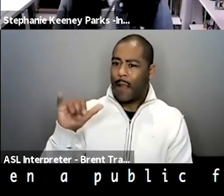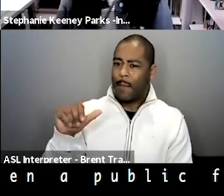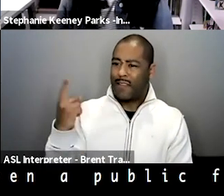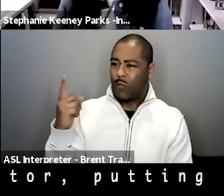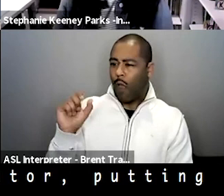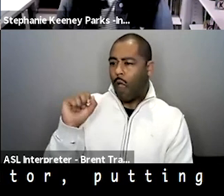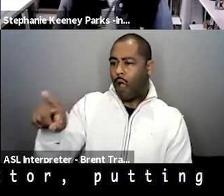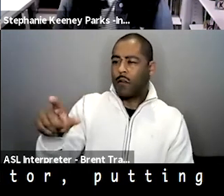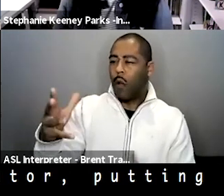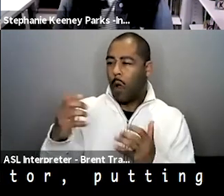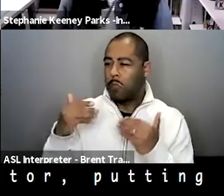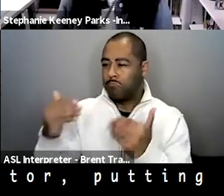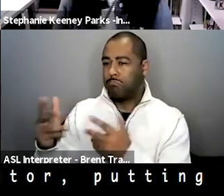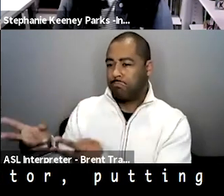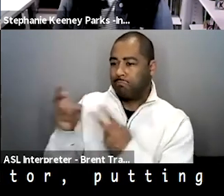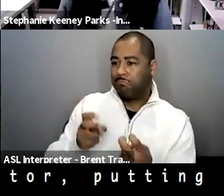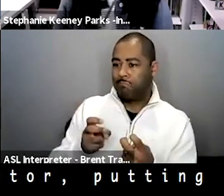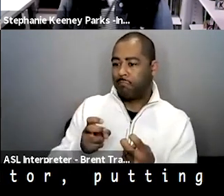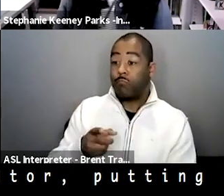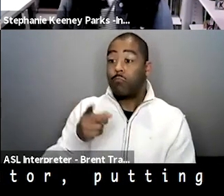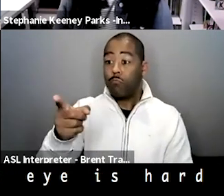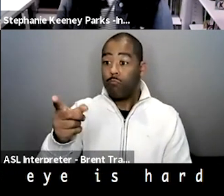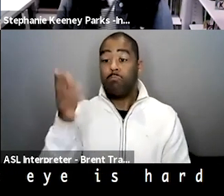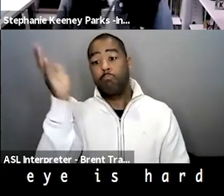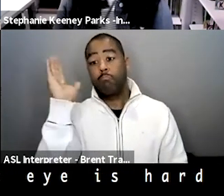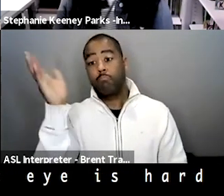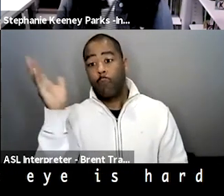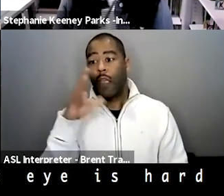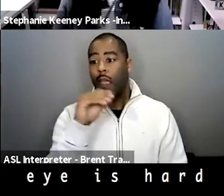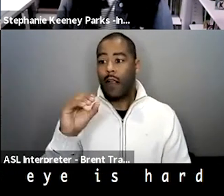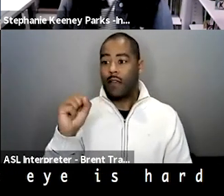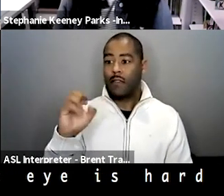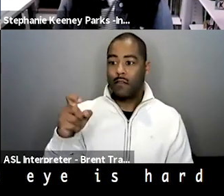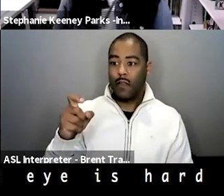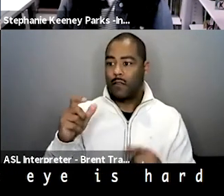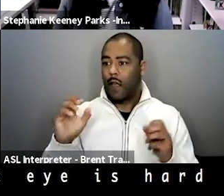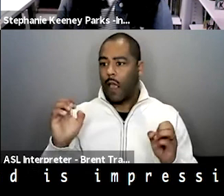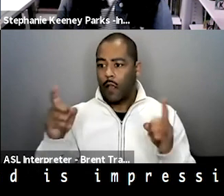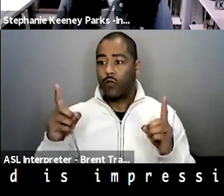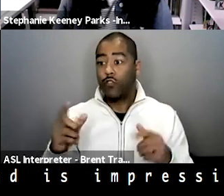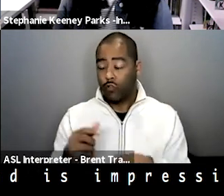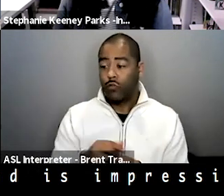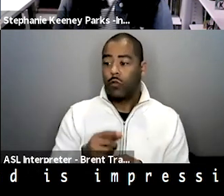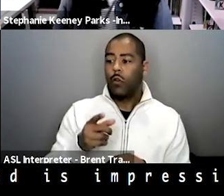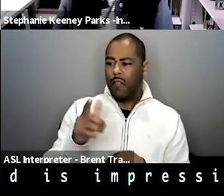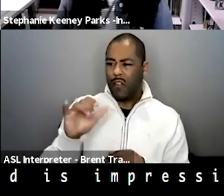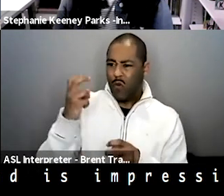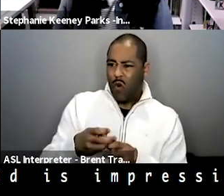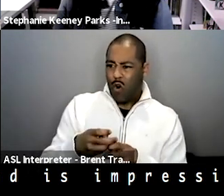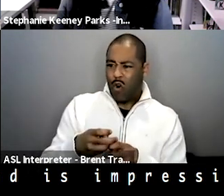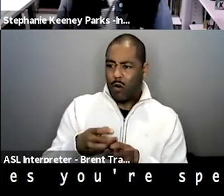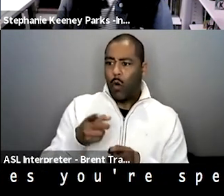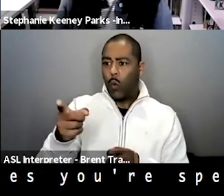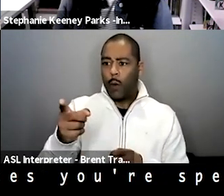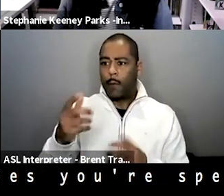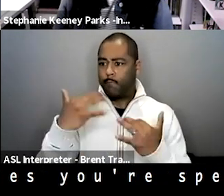Amy, you've been a public figure and sex educator. Putting oneself in the public eye is hard for so many people and is particularly impressive given